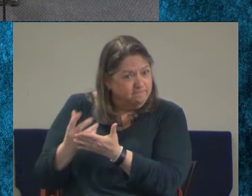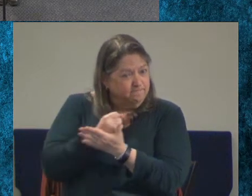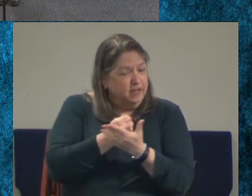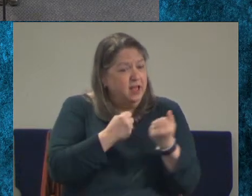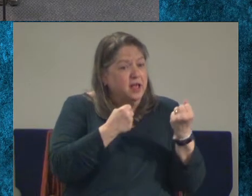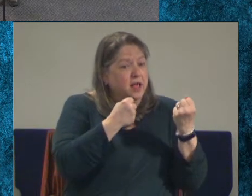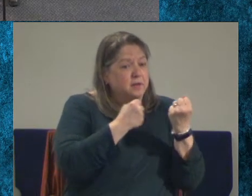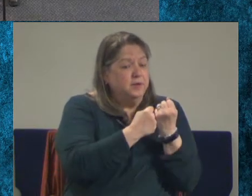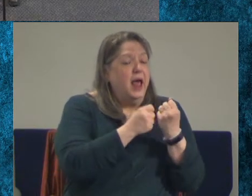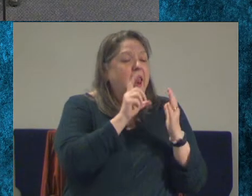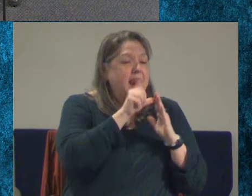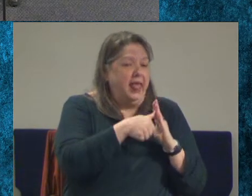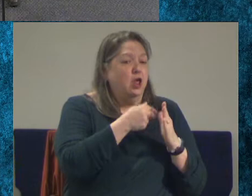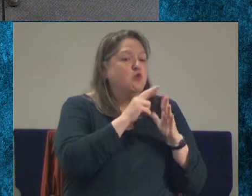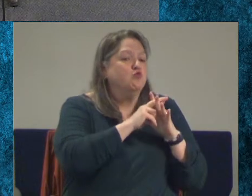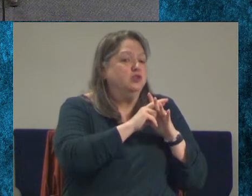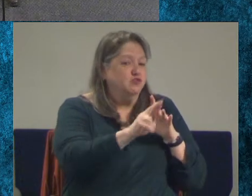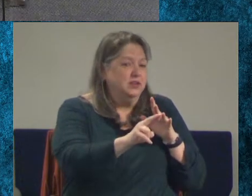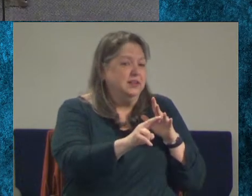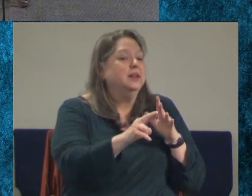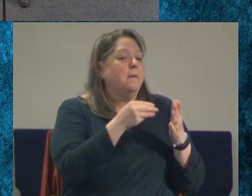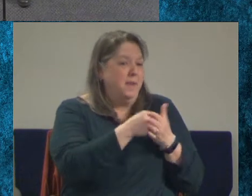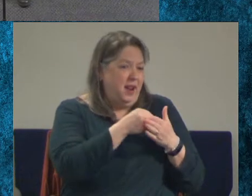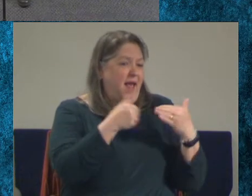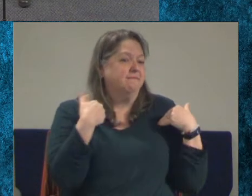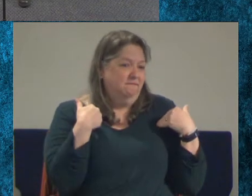that. Thank you. And also, thank you for